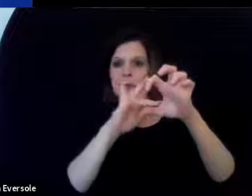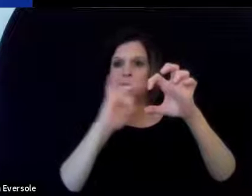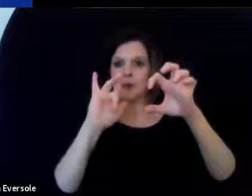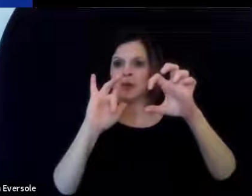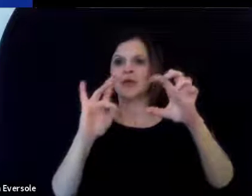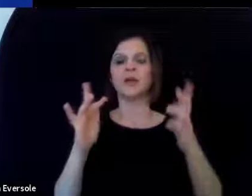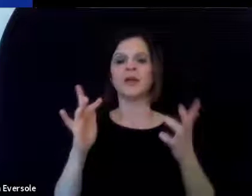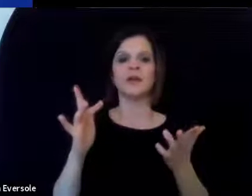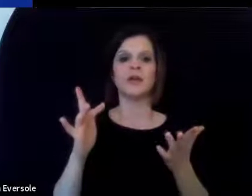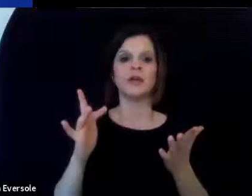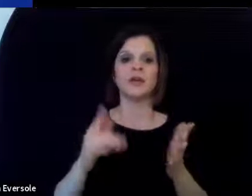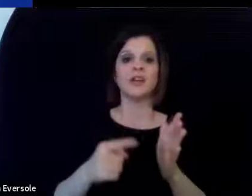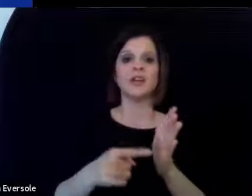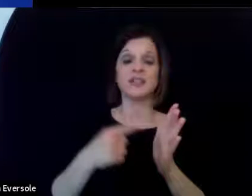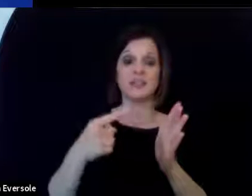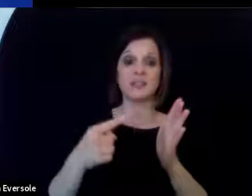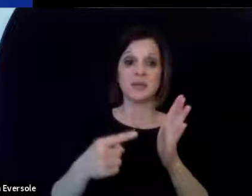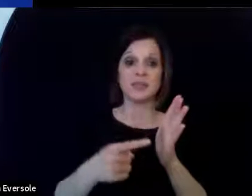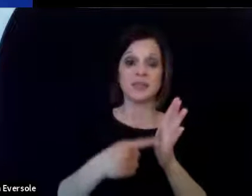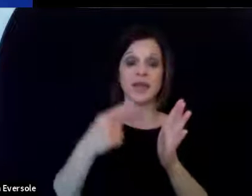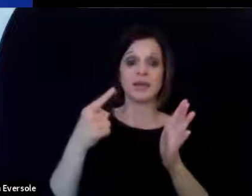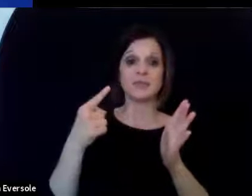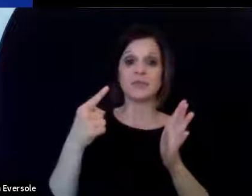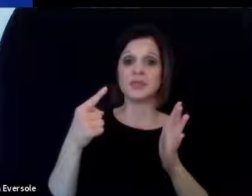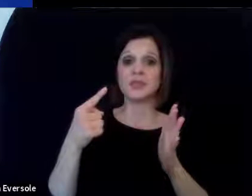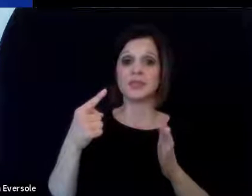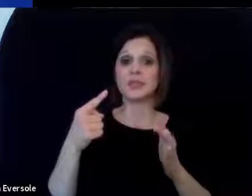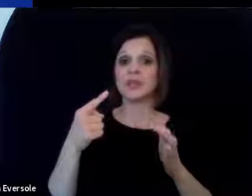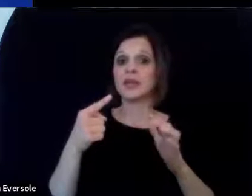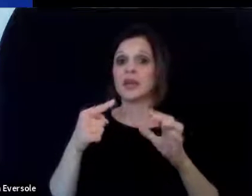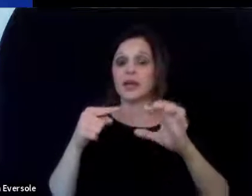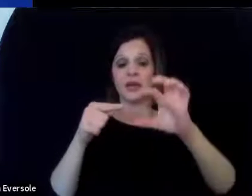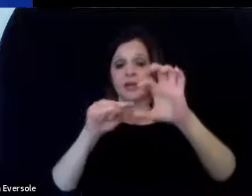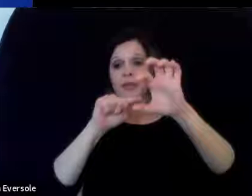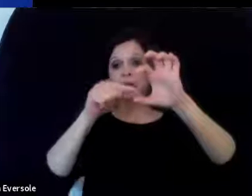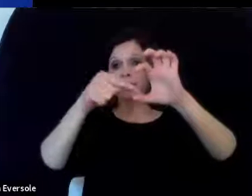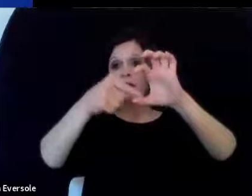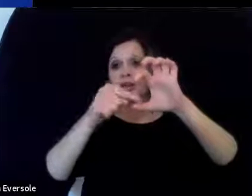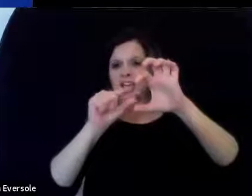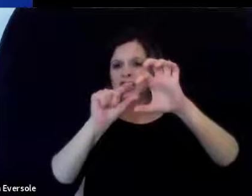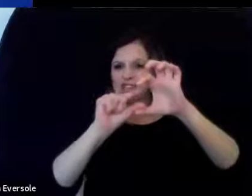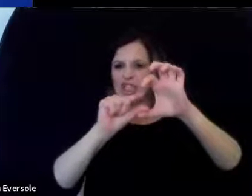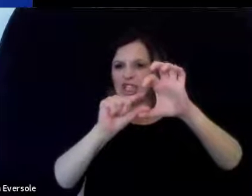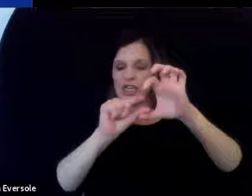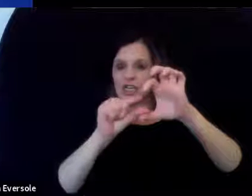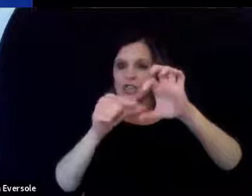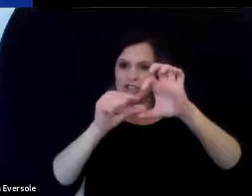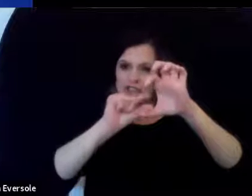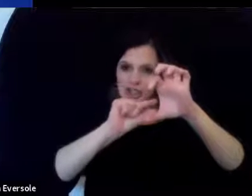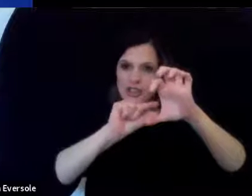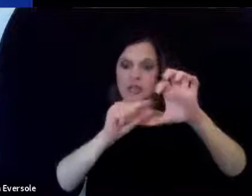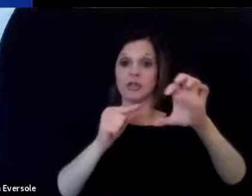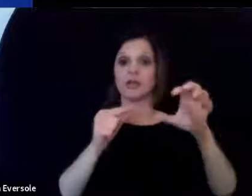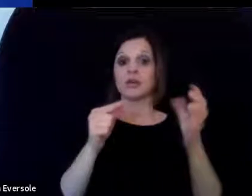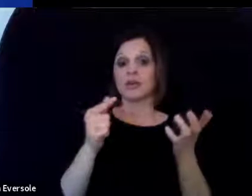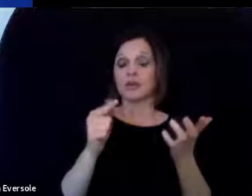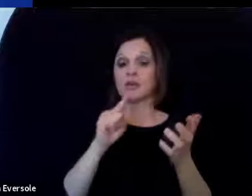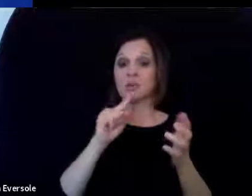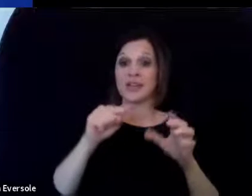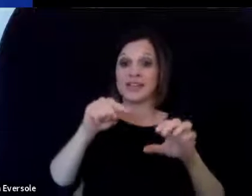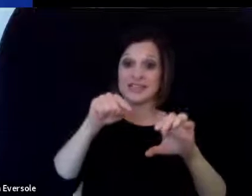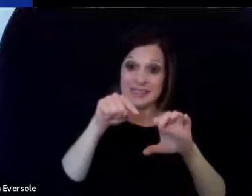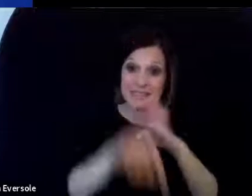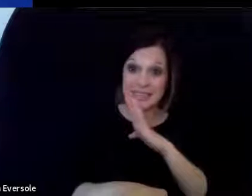thick, like in the second image from the left, or it's really deep, like in the fourth image from the left. The far right